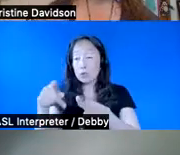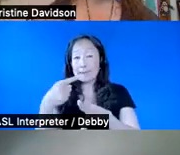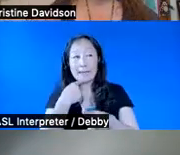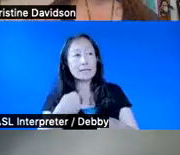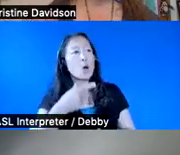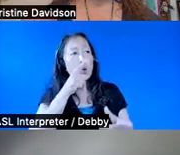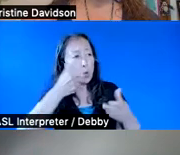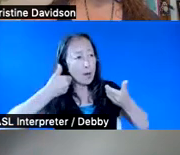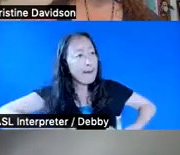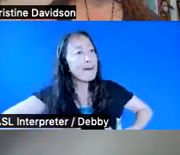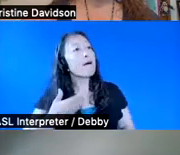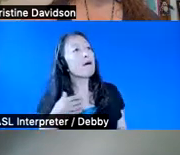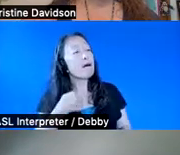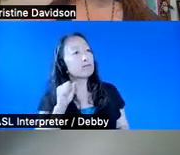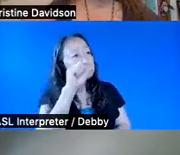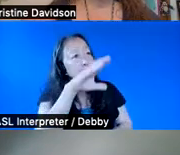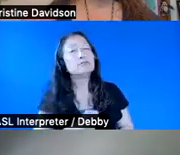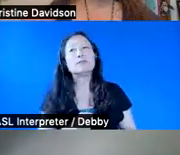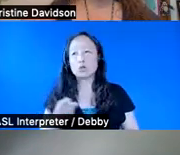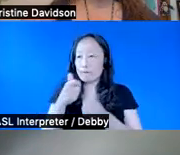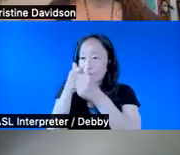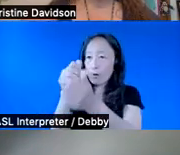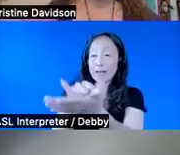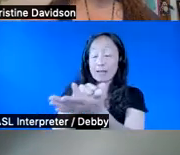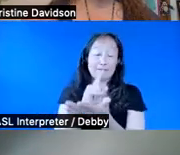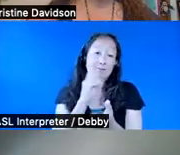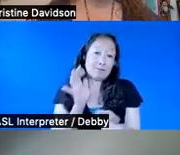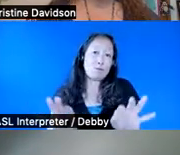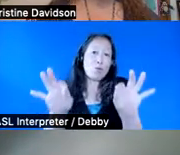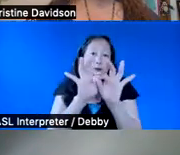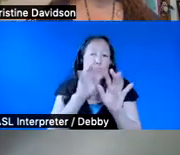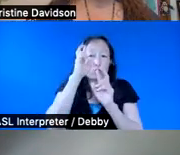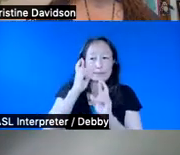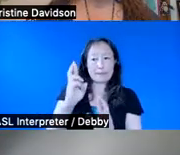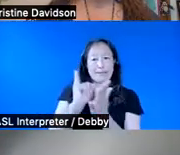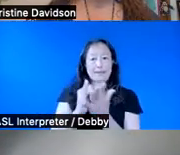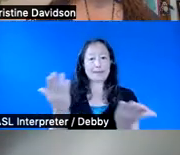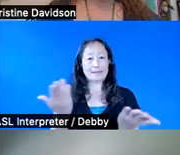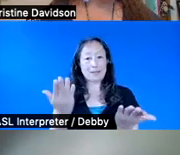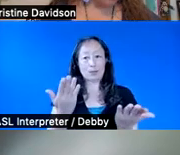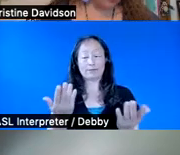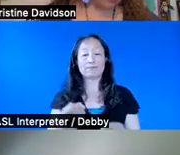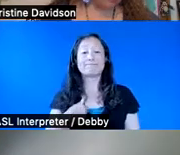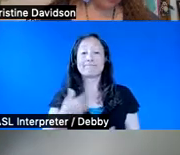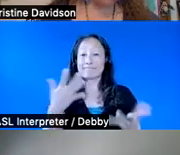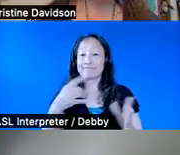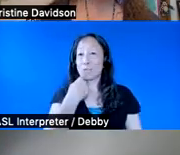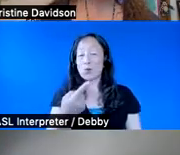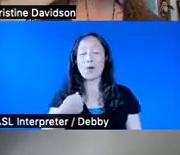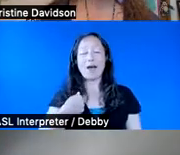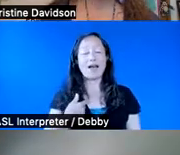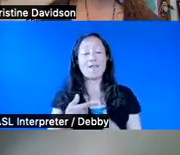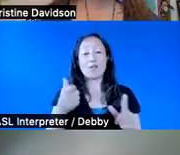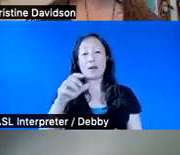to bring that into this space here as well, okay? And I told you that I'm from White Earth, so I live in